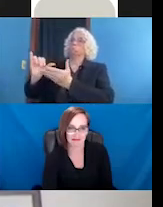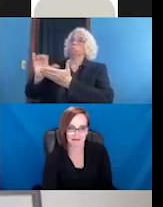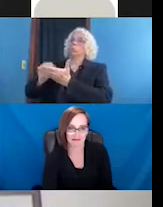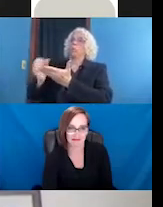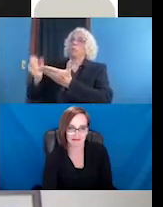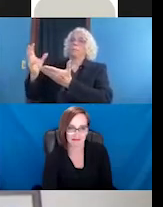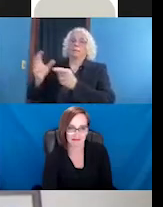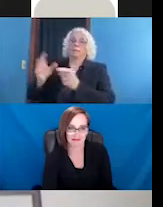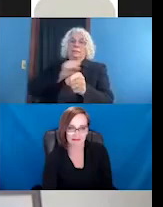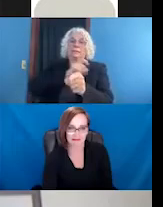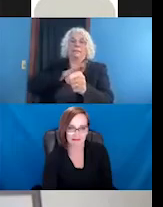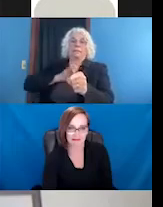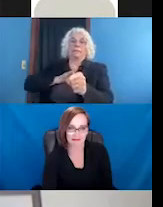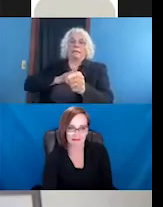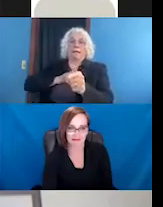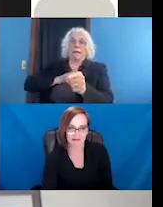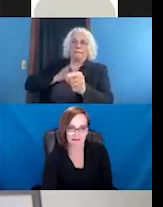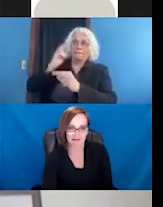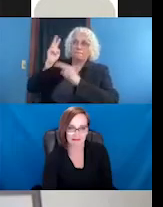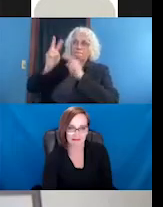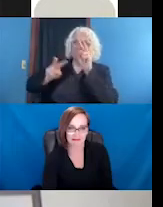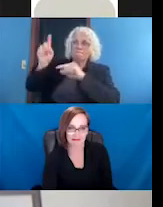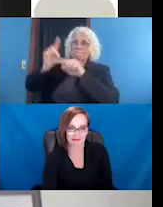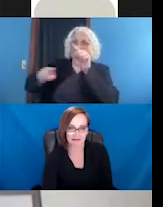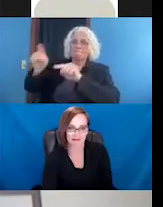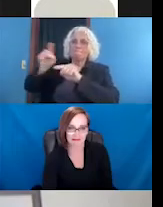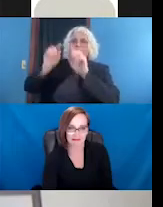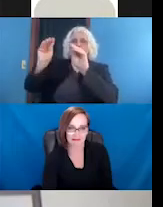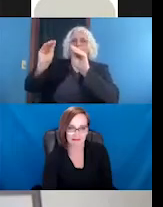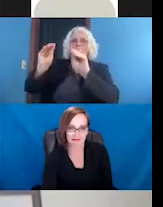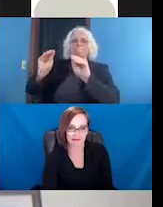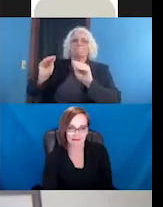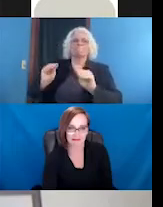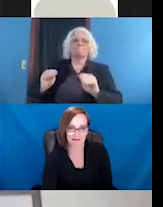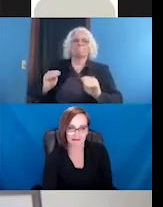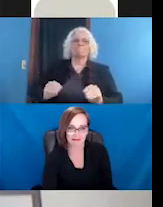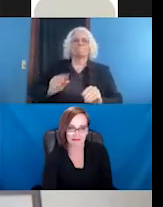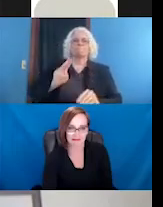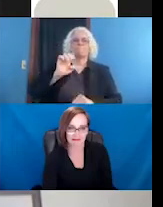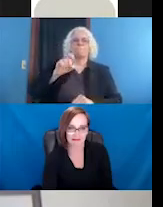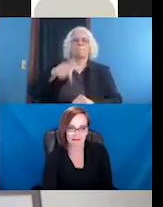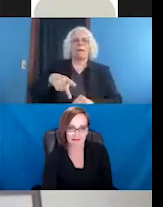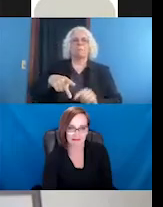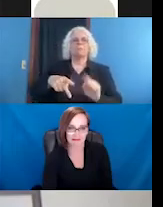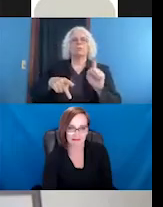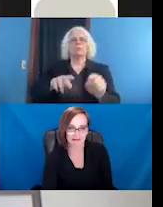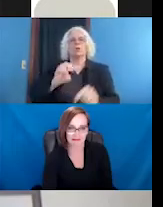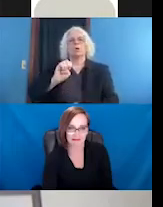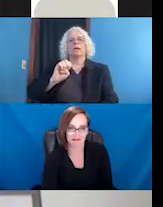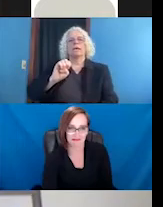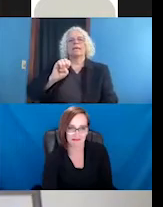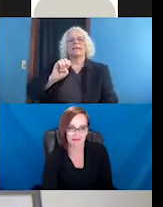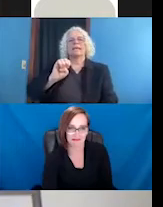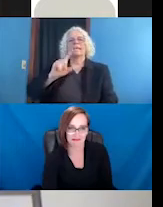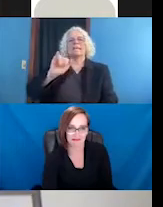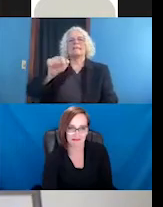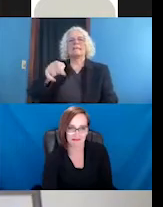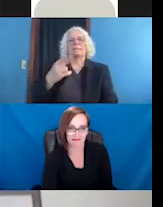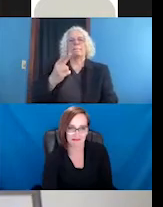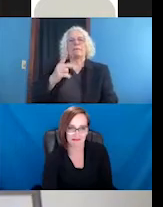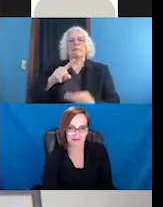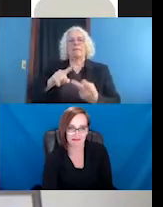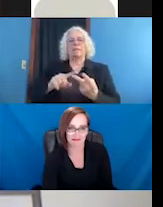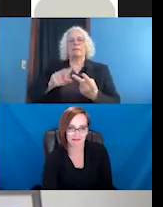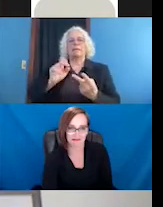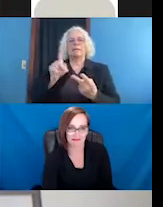been listening and taking incessant notes. And so I'm going to turn it over to Elizabeth and Nick actually to walk us through. You